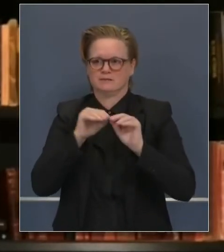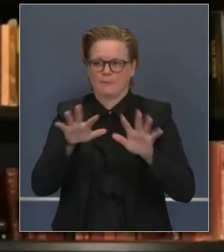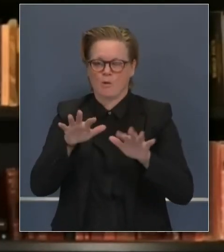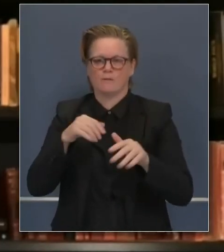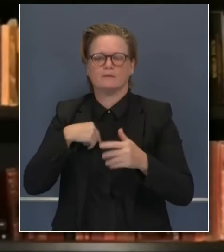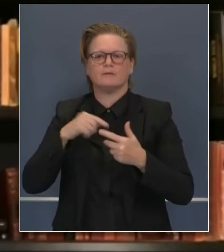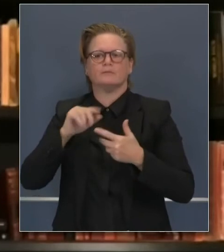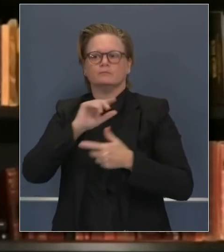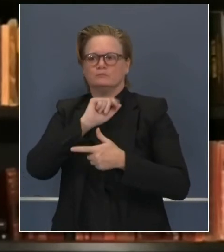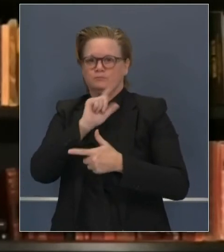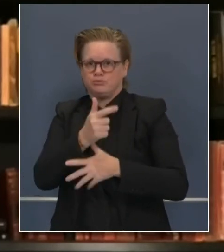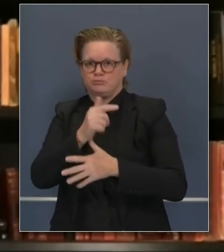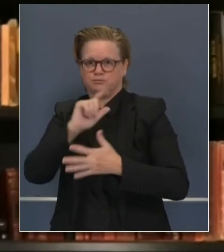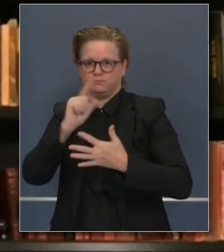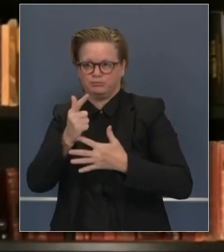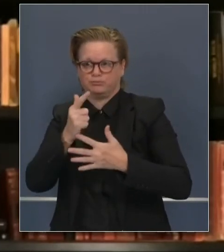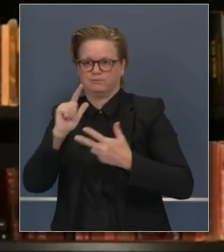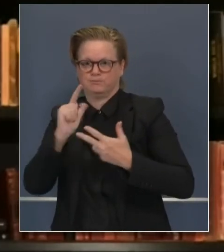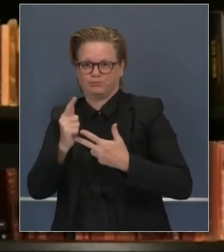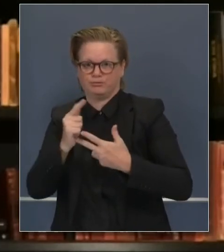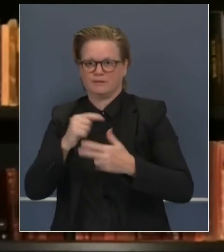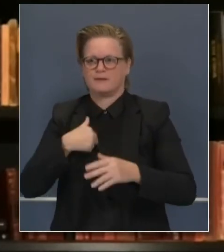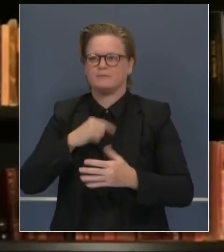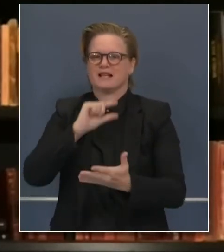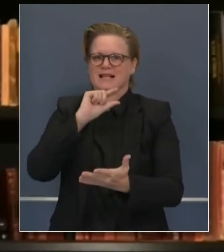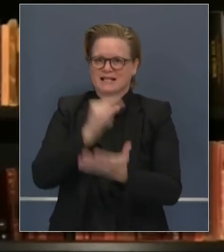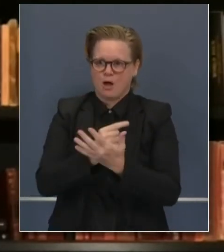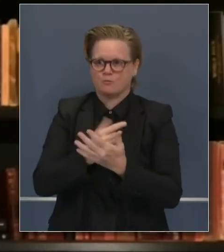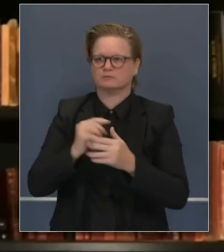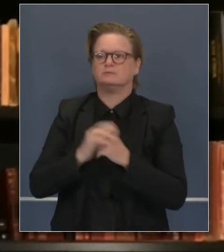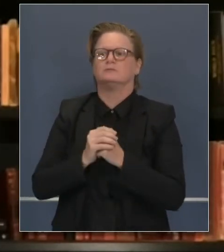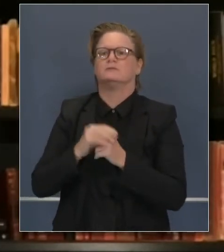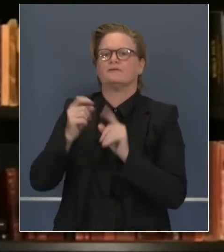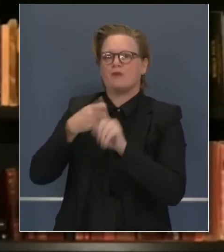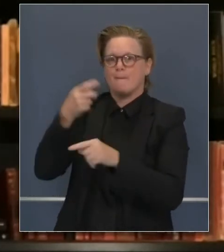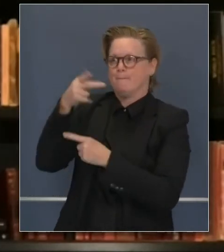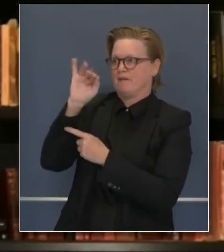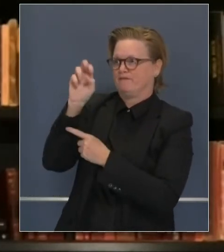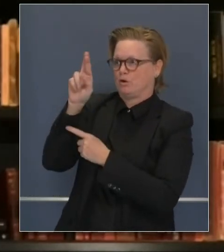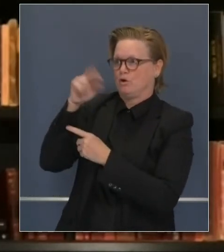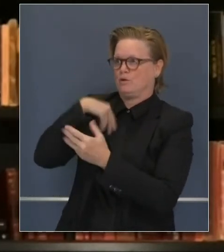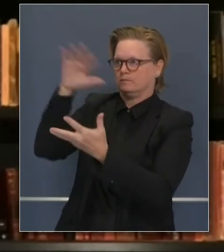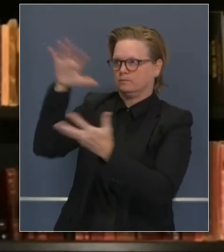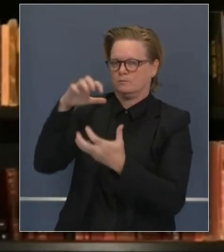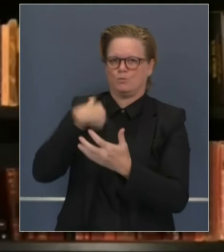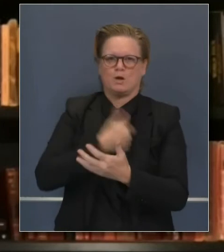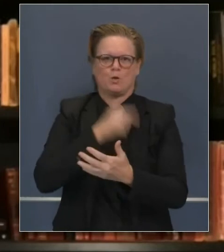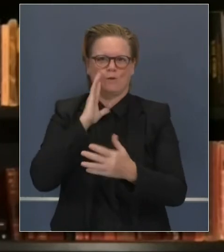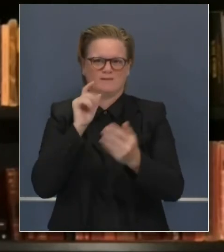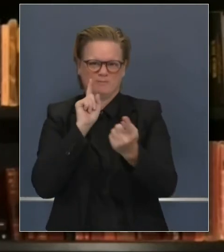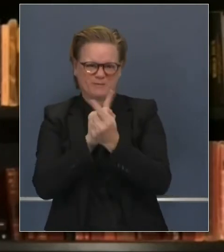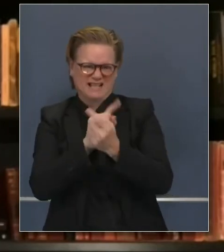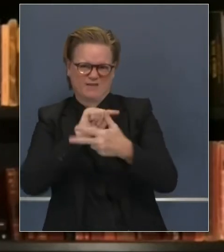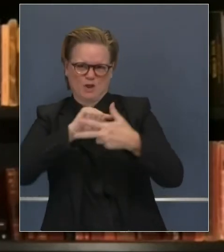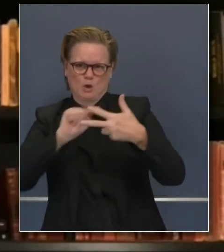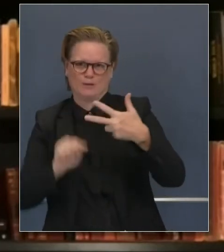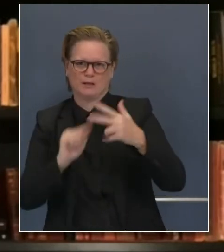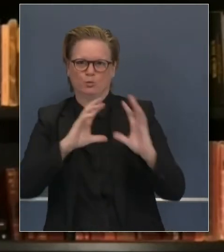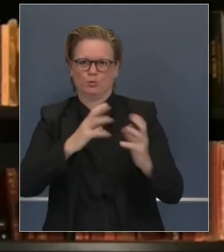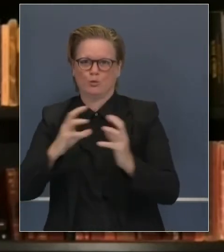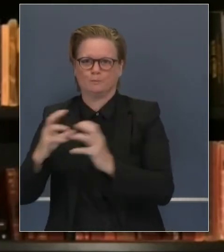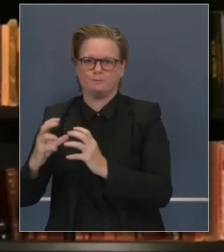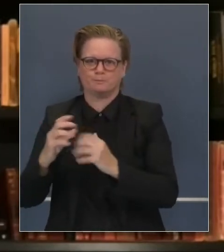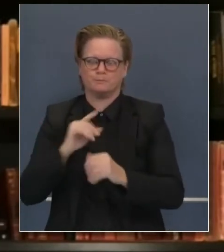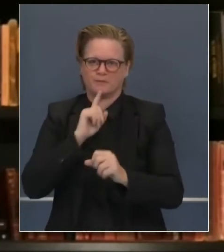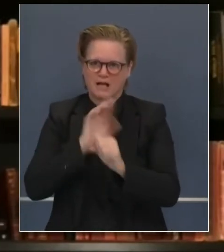assurance from Pfizer. That said, I want to extend opportunity for Dr. Galley to amplify his confidence or perhaps